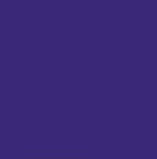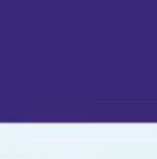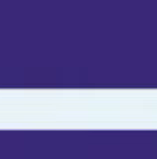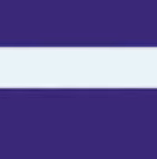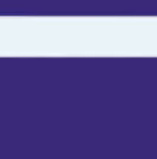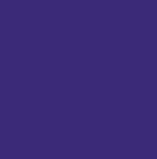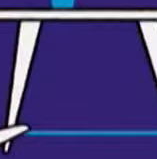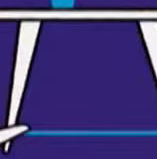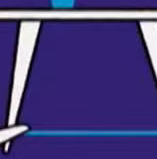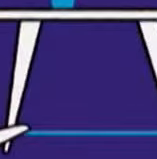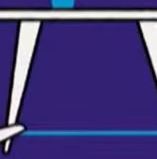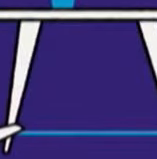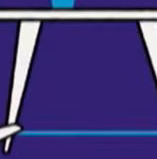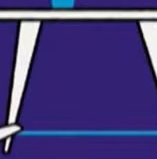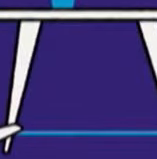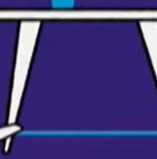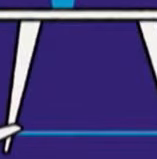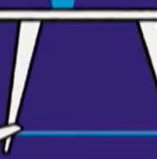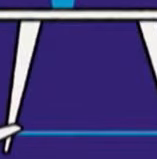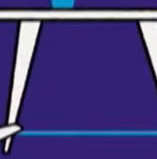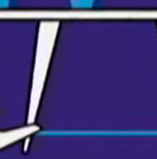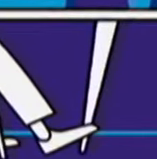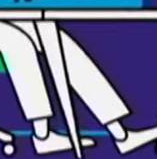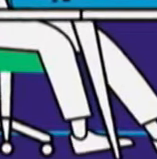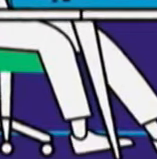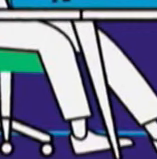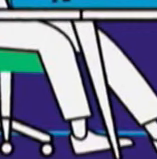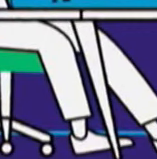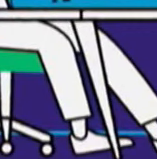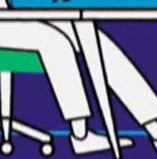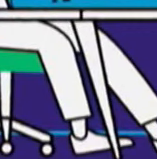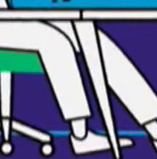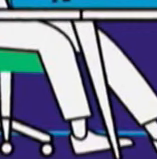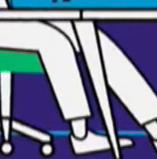tools as independent and autonomous.